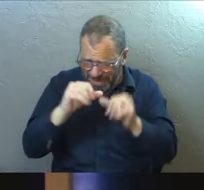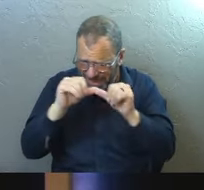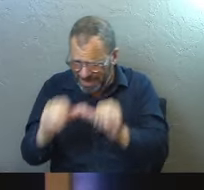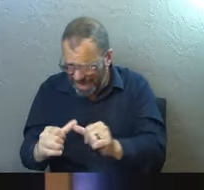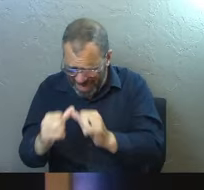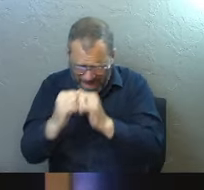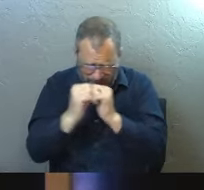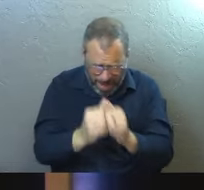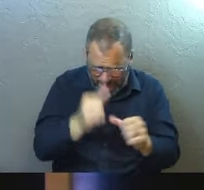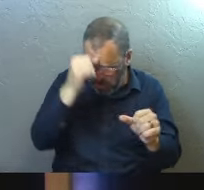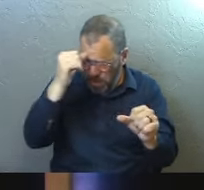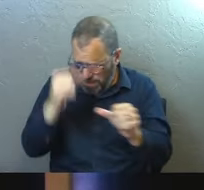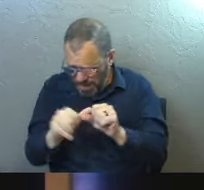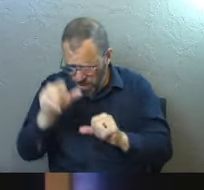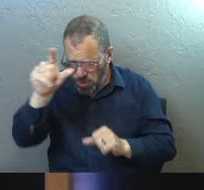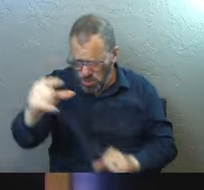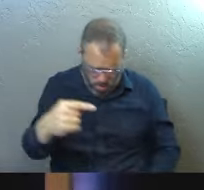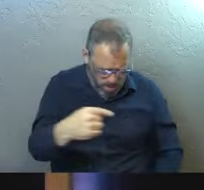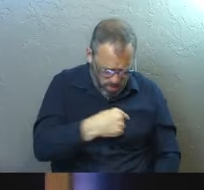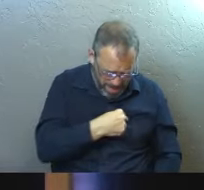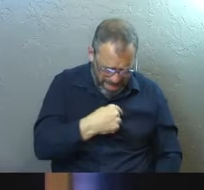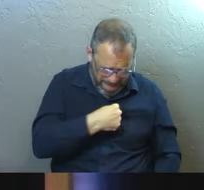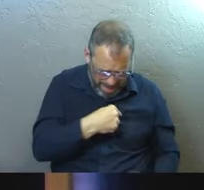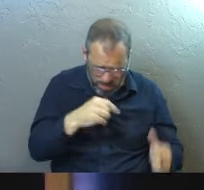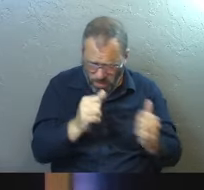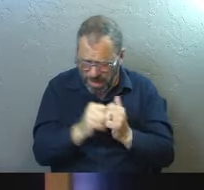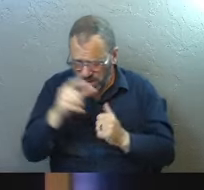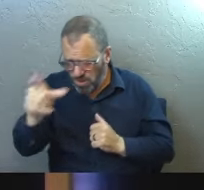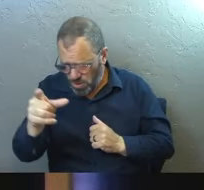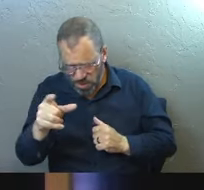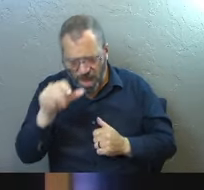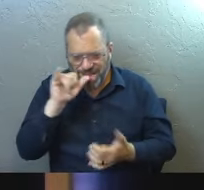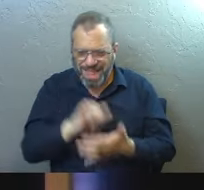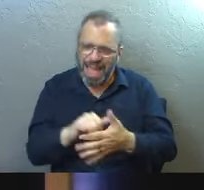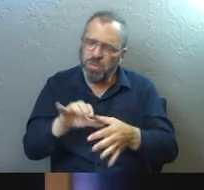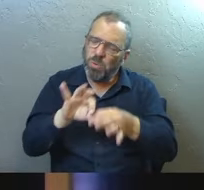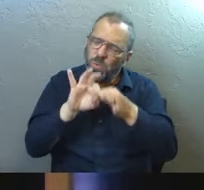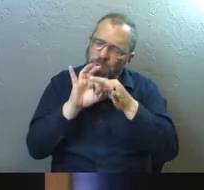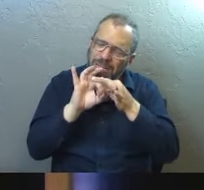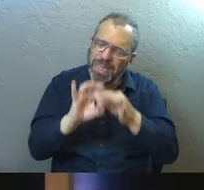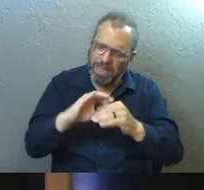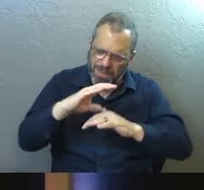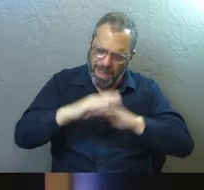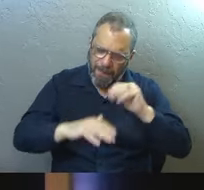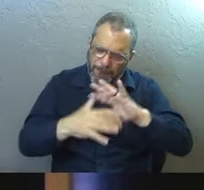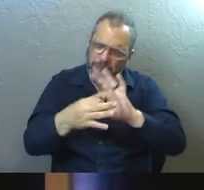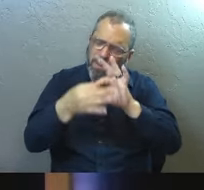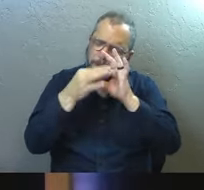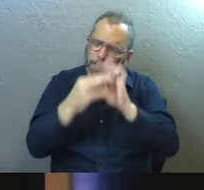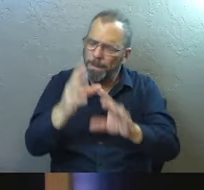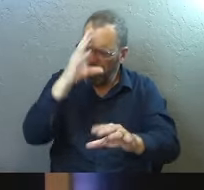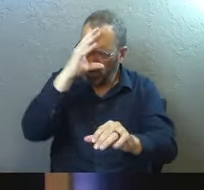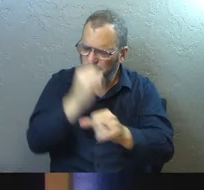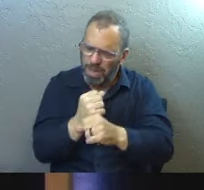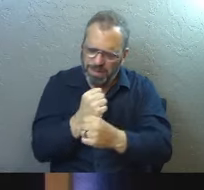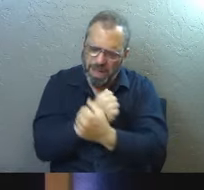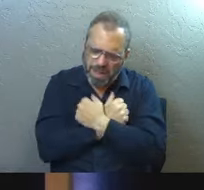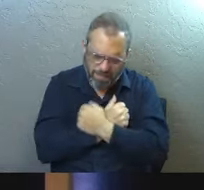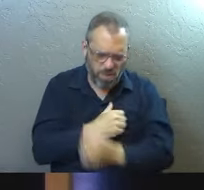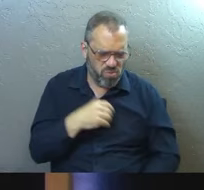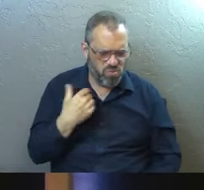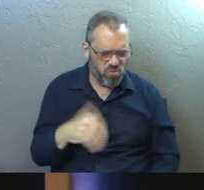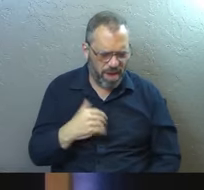abide and to remember you're with us and that we are with you, God, that's relationship and that's building closeness and trust and love.